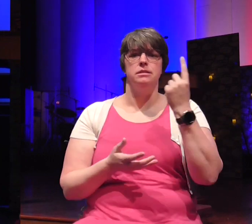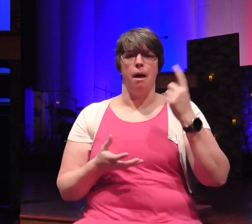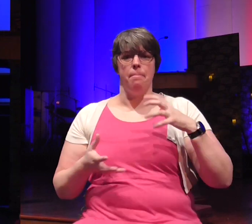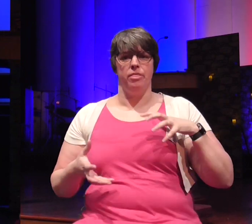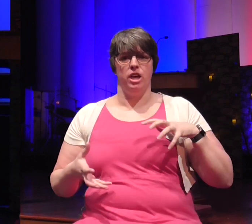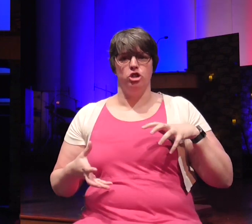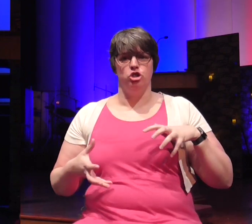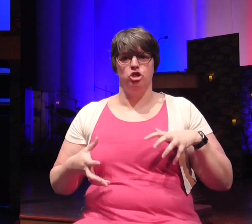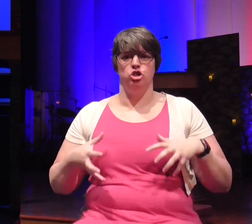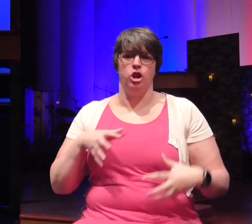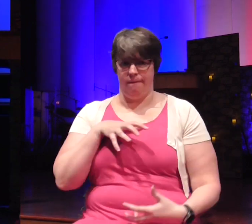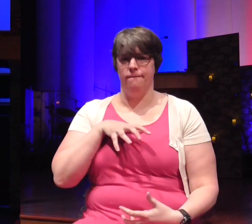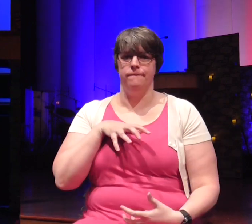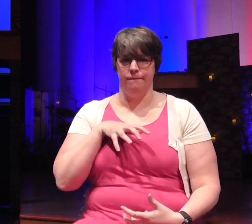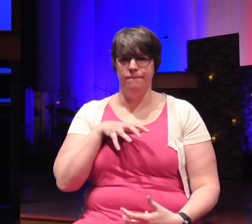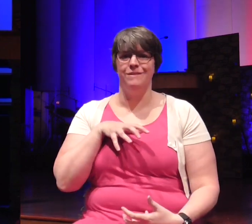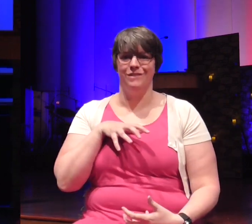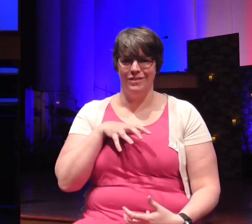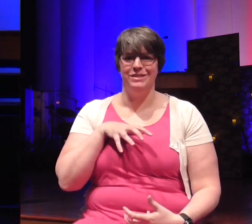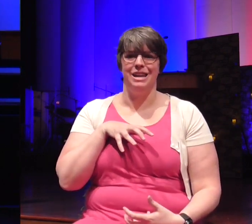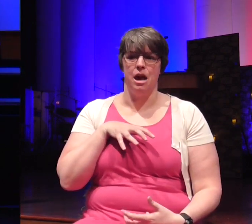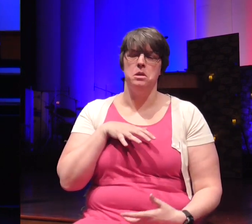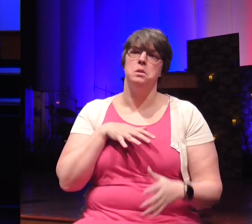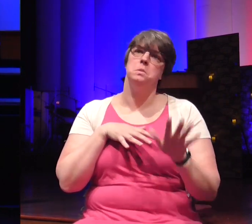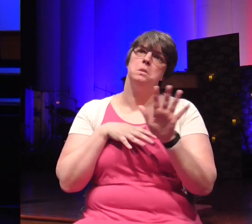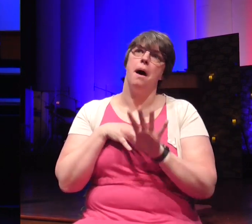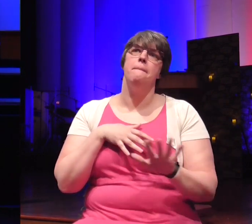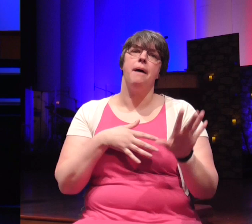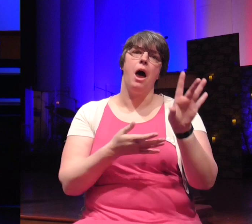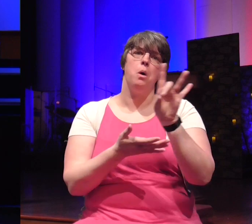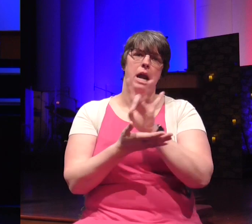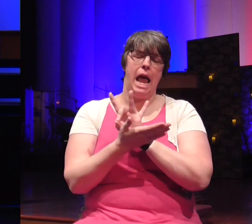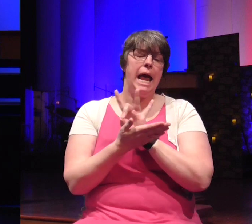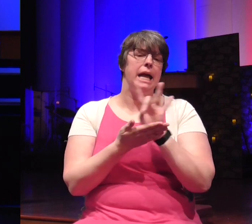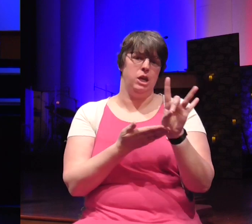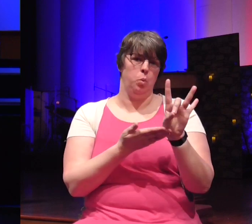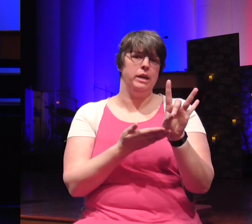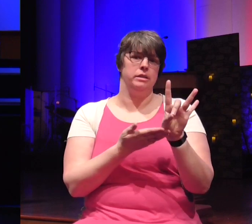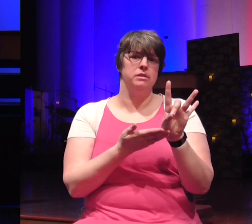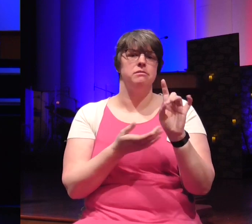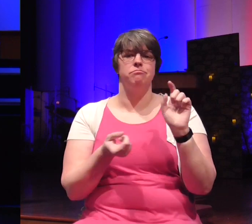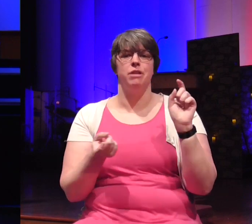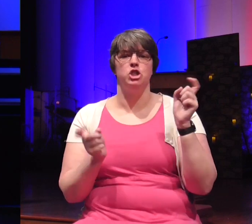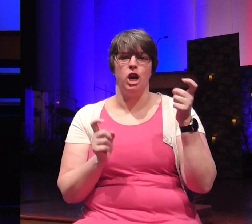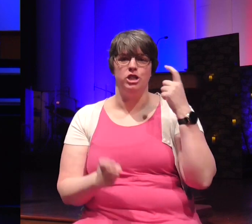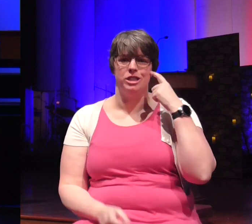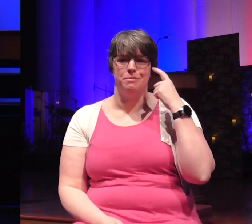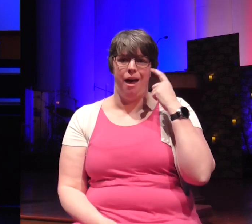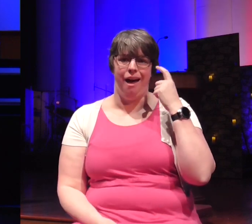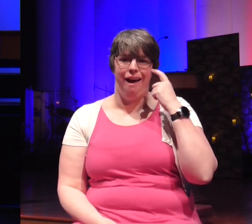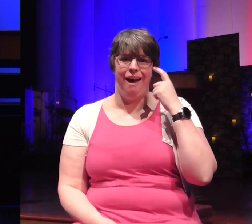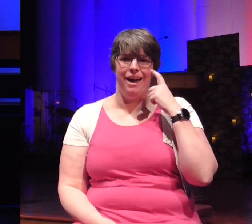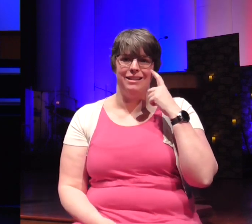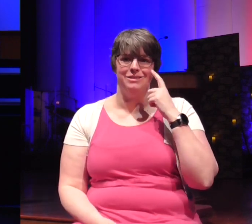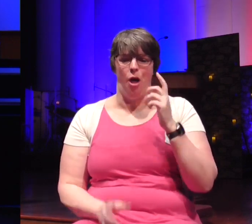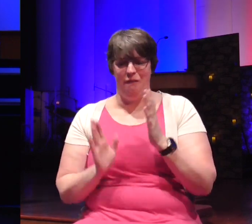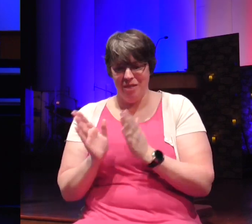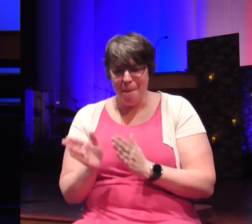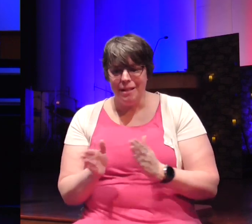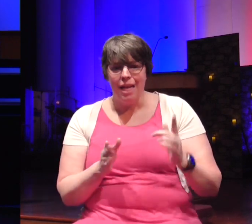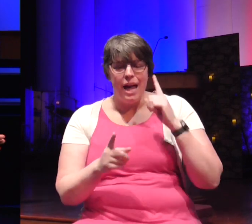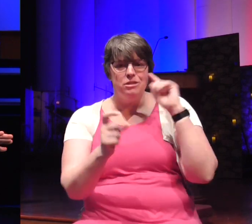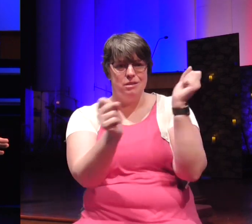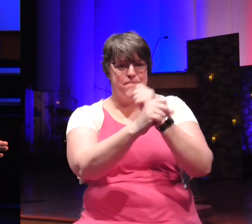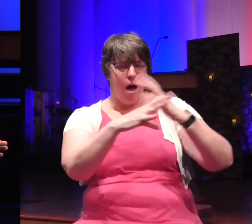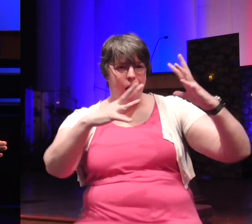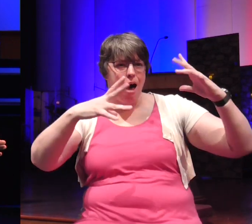in Mac. And over about 8 weeks, he changed his mind, and all the hatreds and the plans to hurt